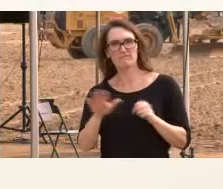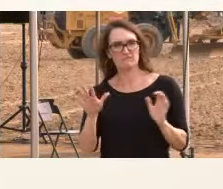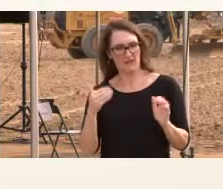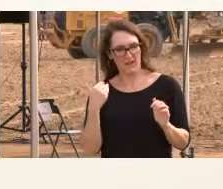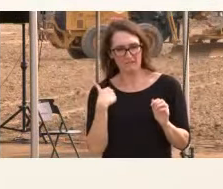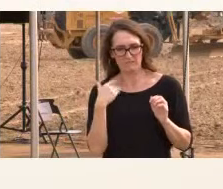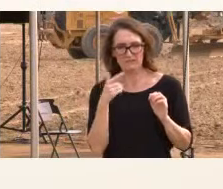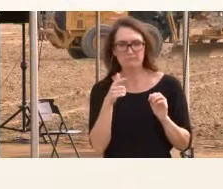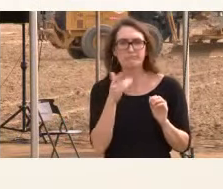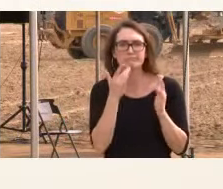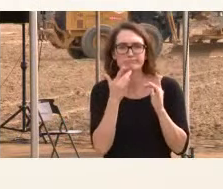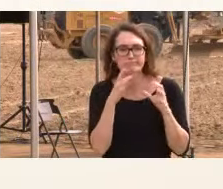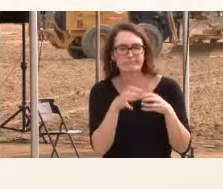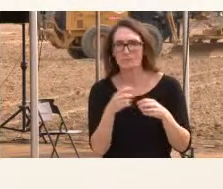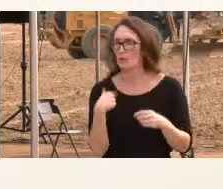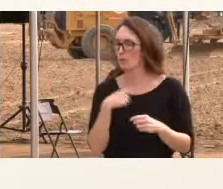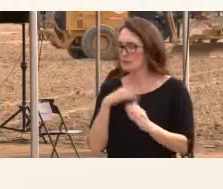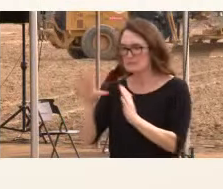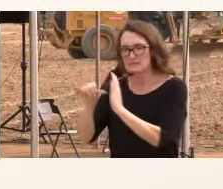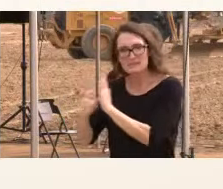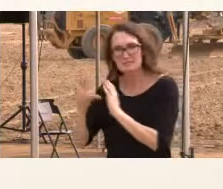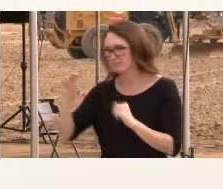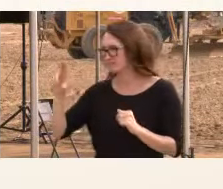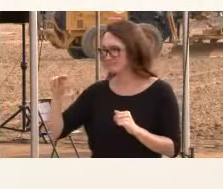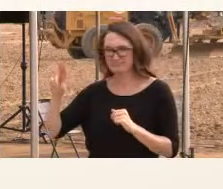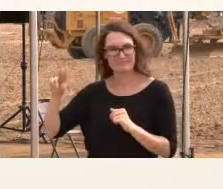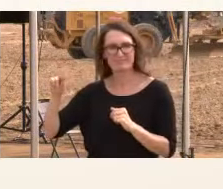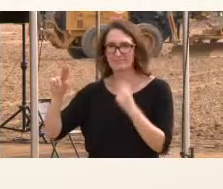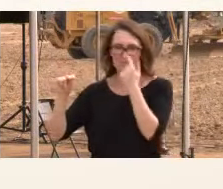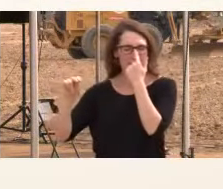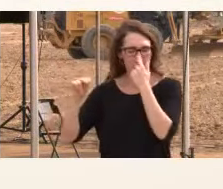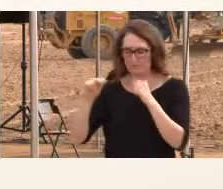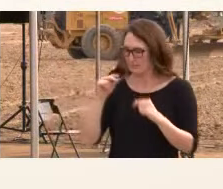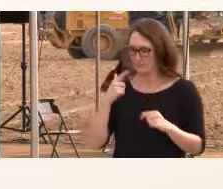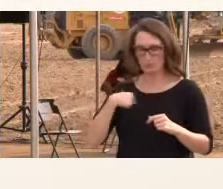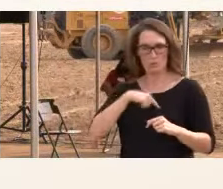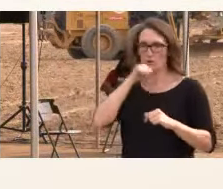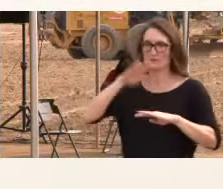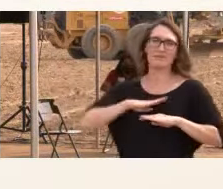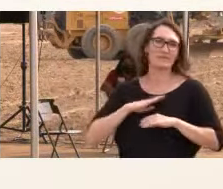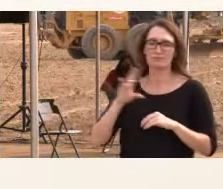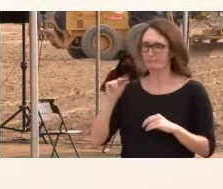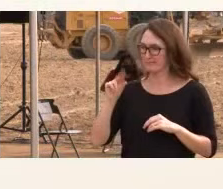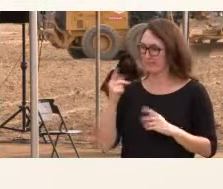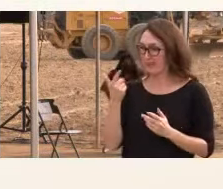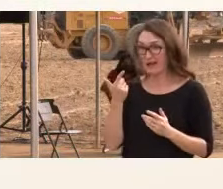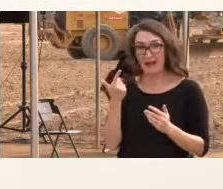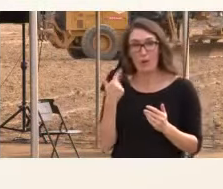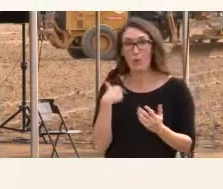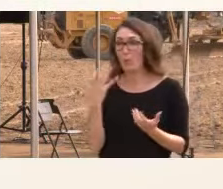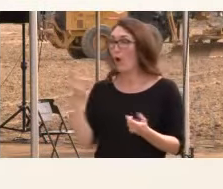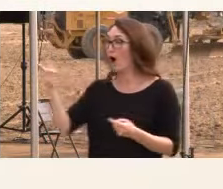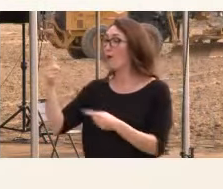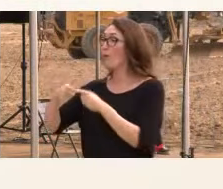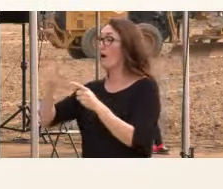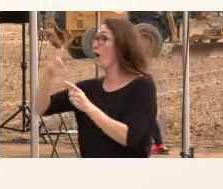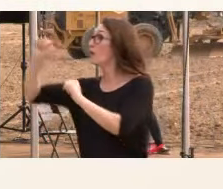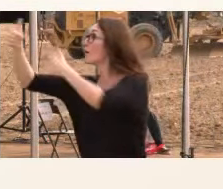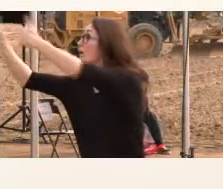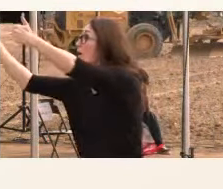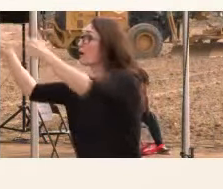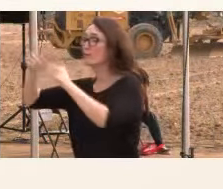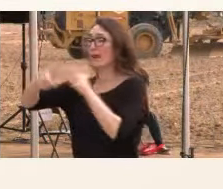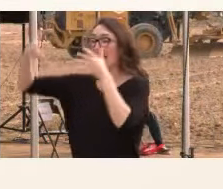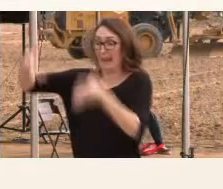We, of course, insisted that that wouldn't be good enough and that we wouldn't settle for educational crumbs offered by the